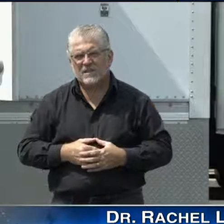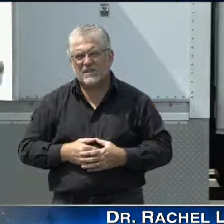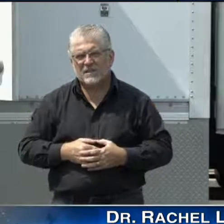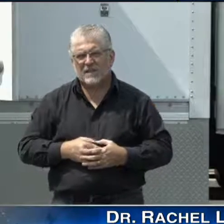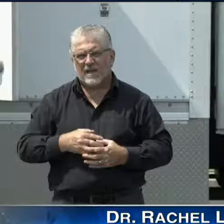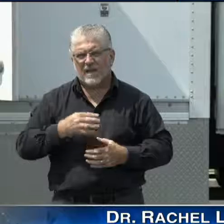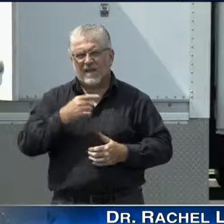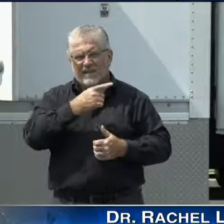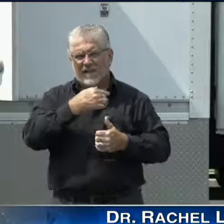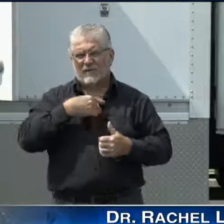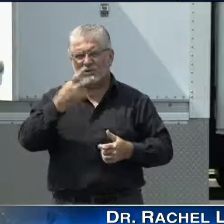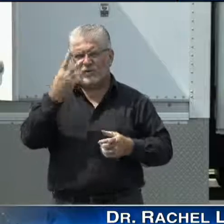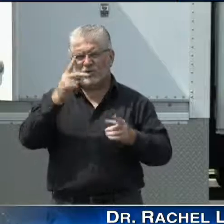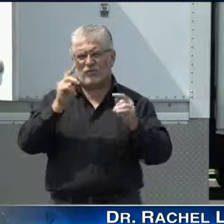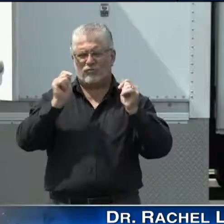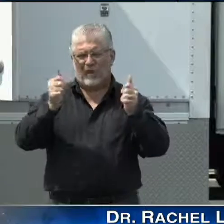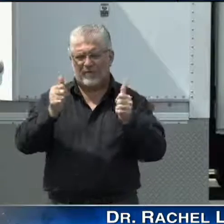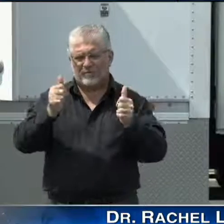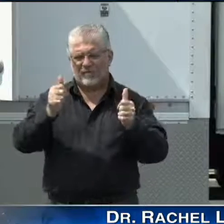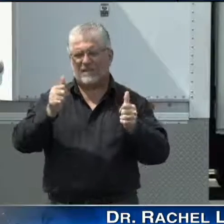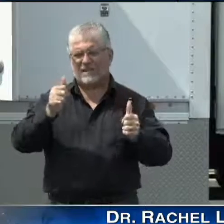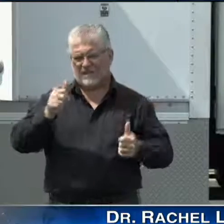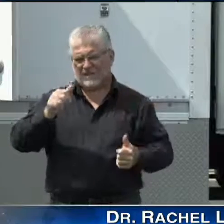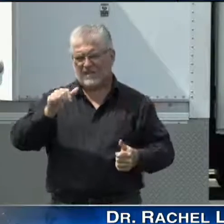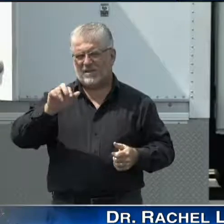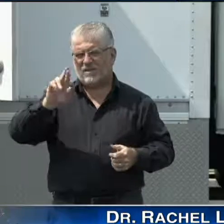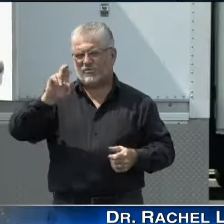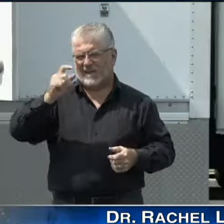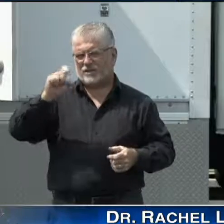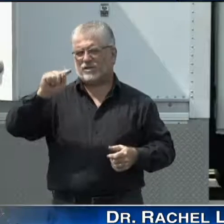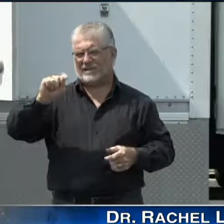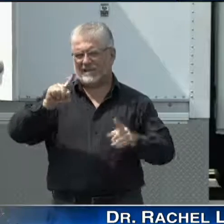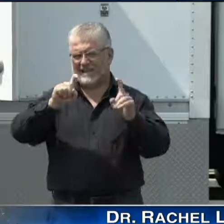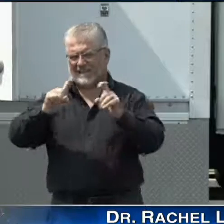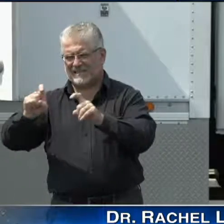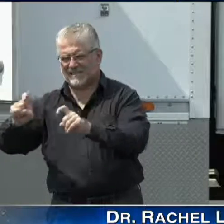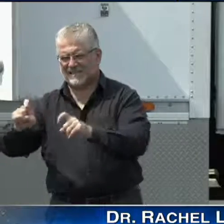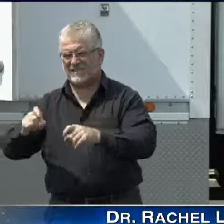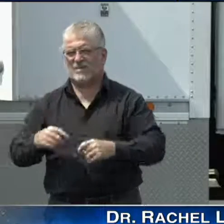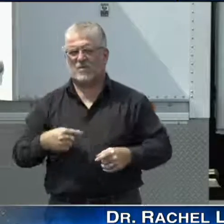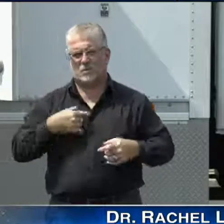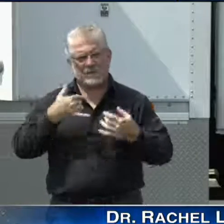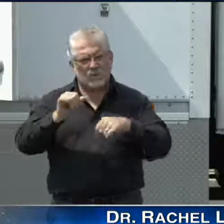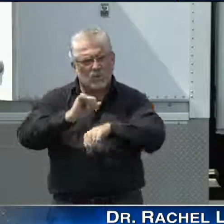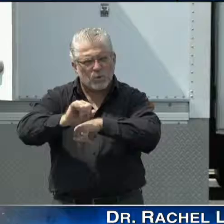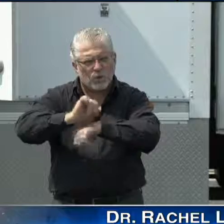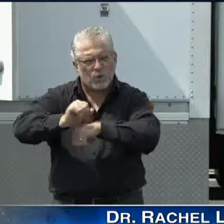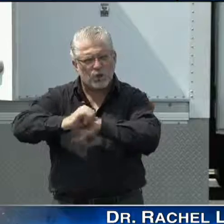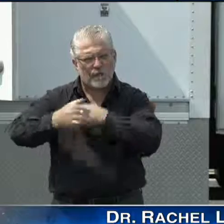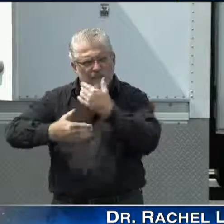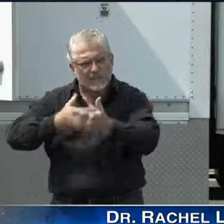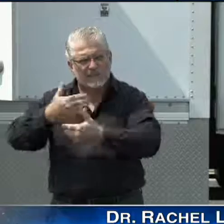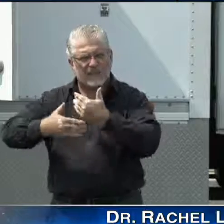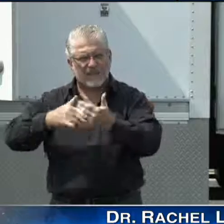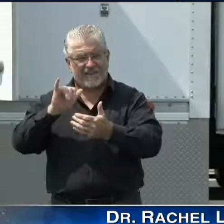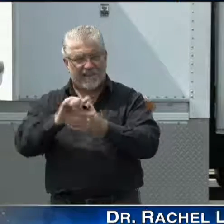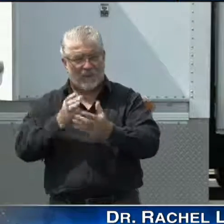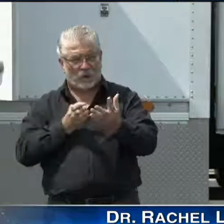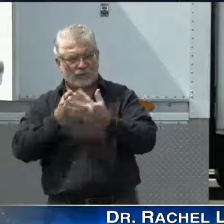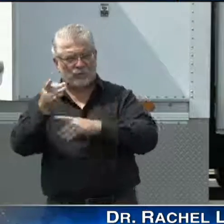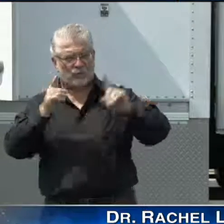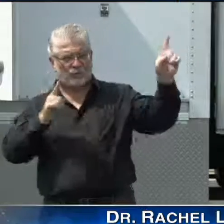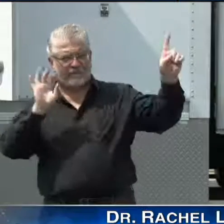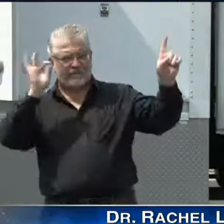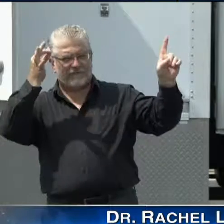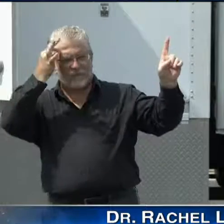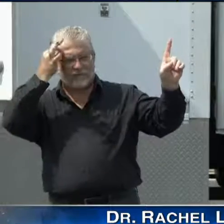up and running so that we can continue to expand our testing in nursing homes. So that's going to be through the federal government. But we're looking